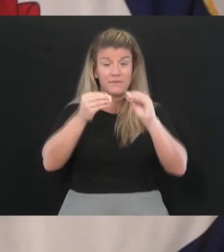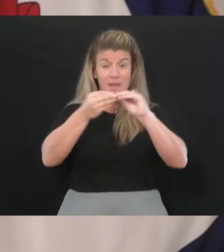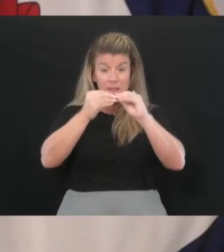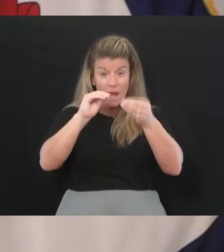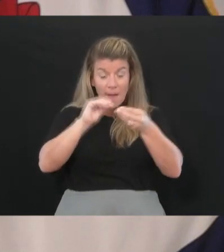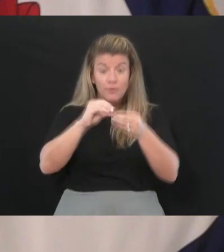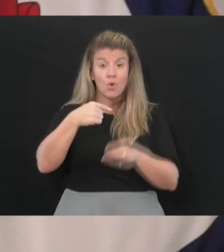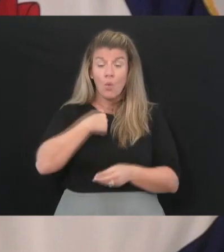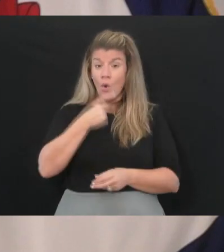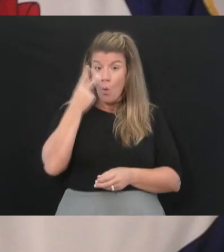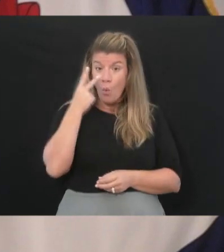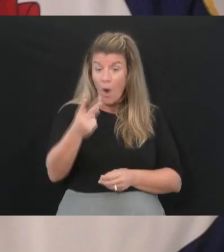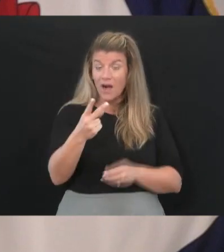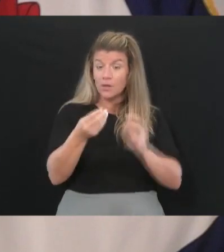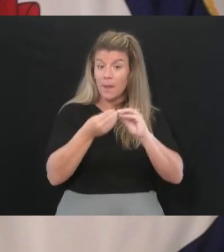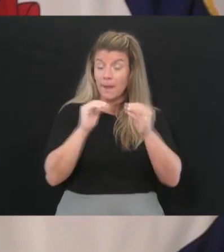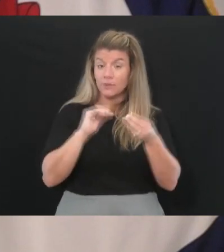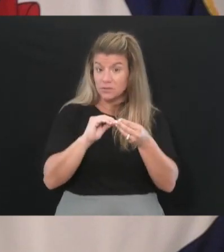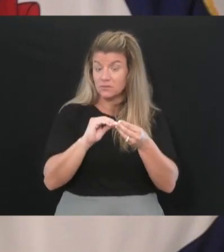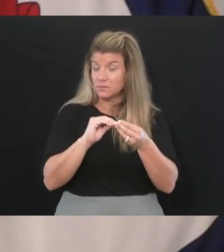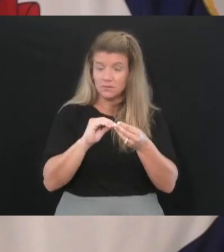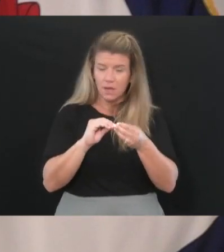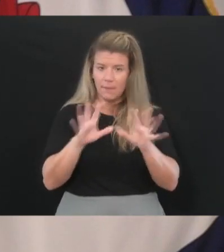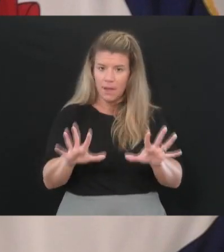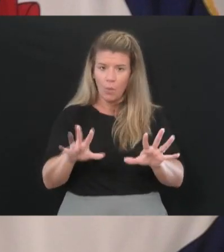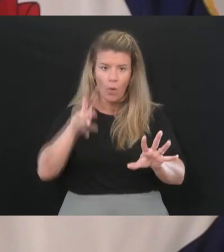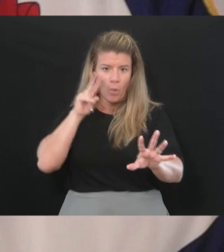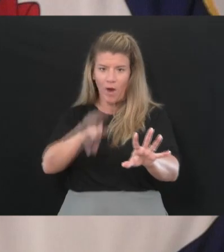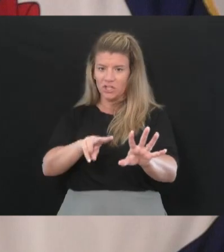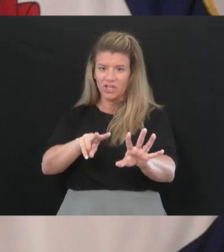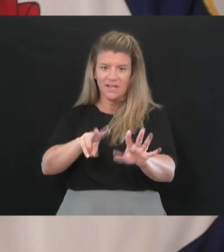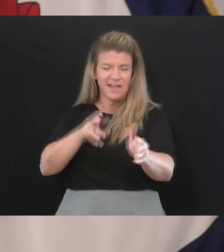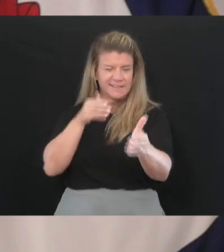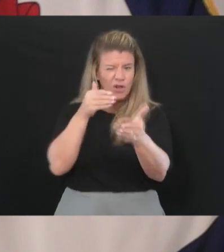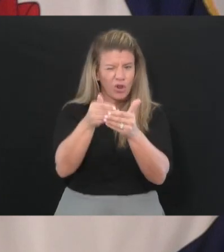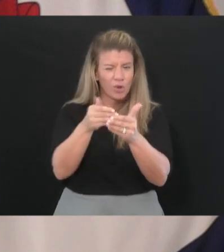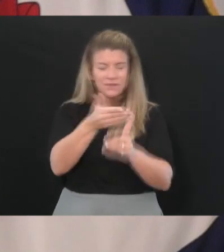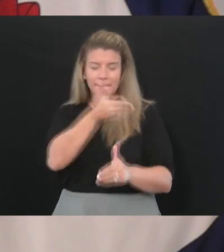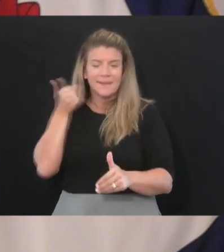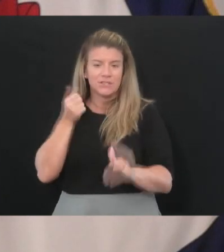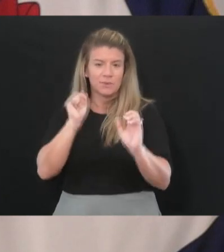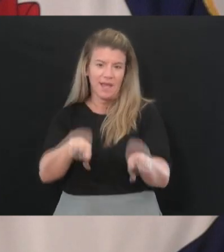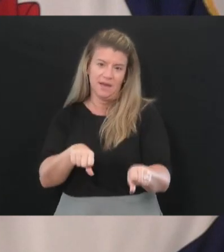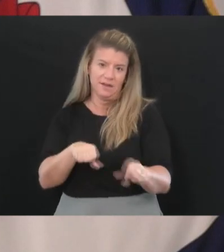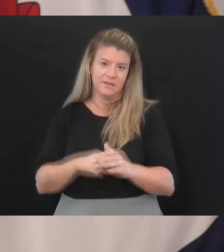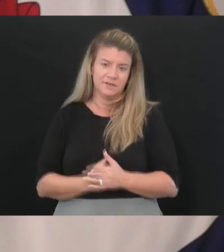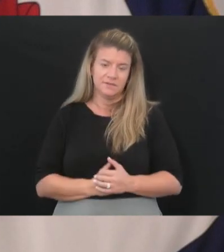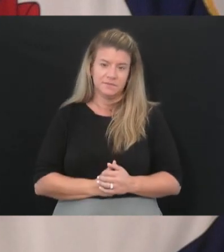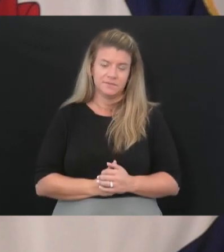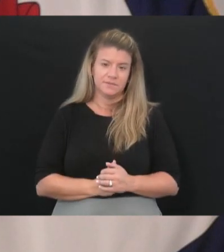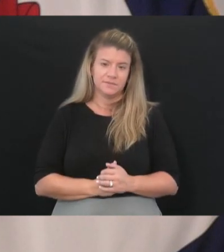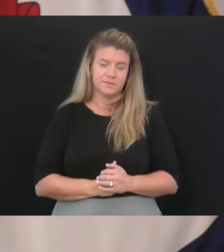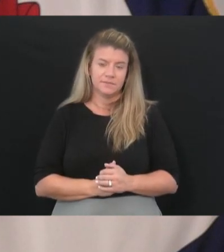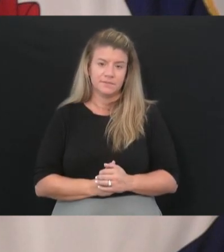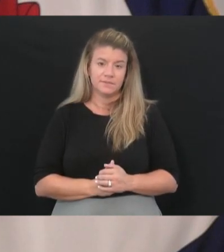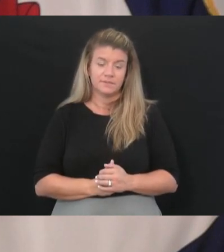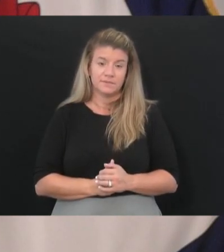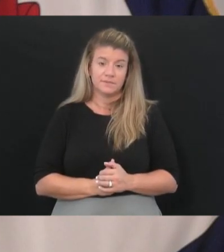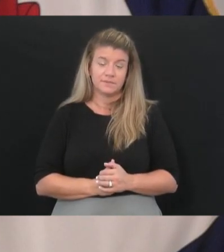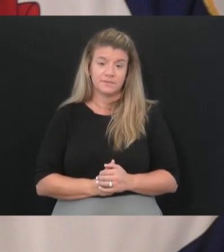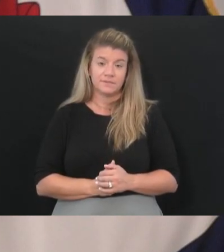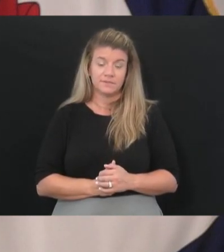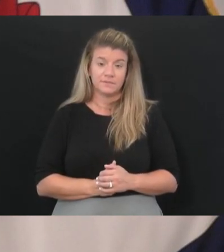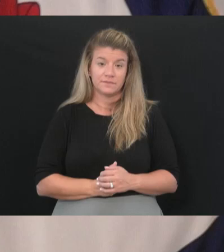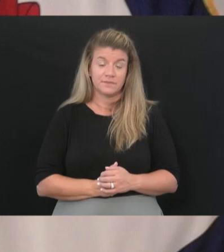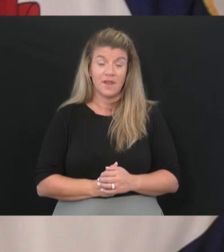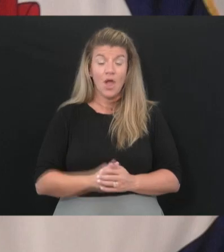these numbers, we're on top of this as best we can possibly be. You know, Kenny, if we didn't have the